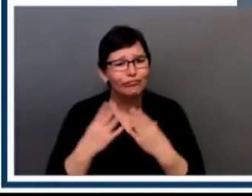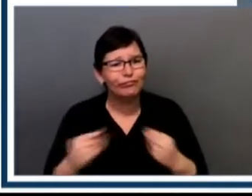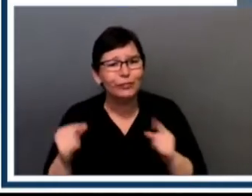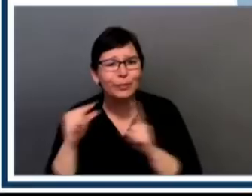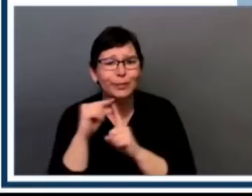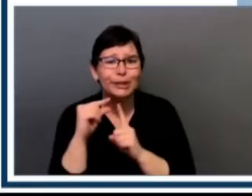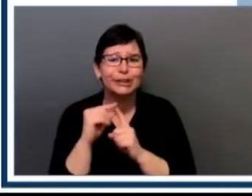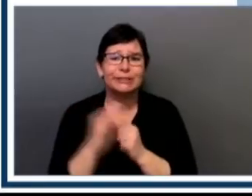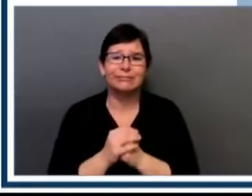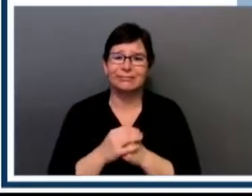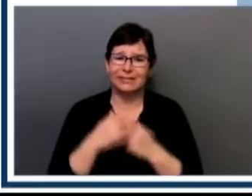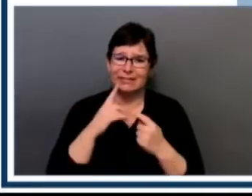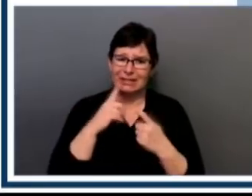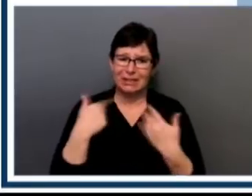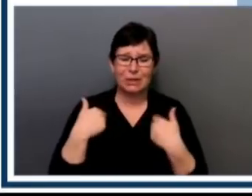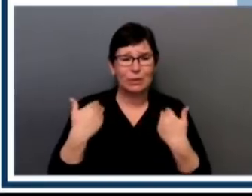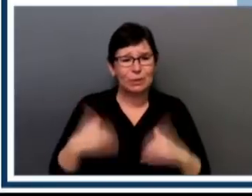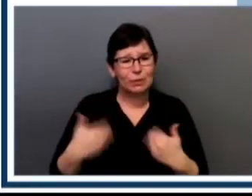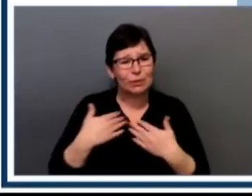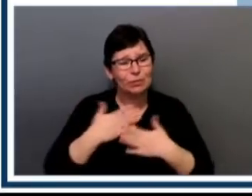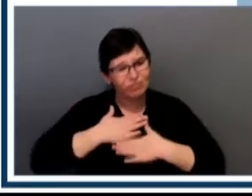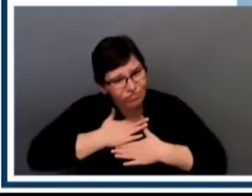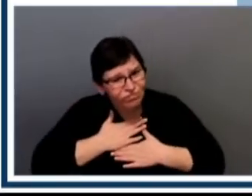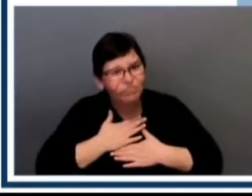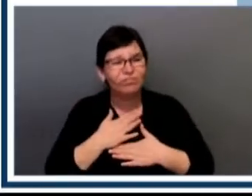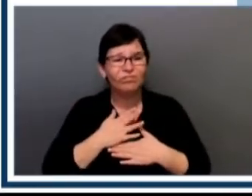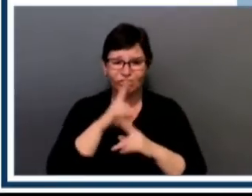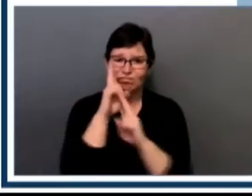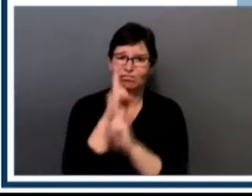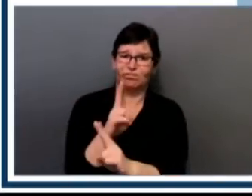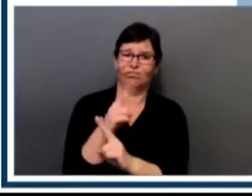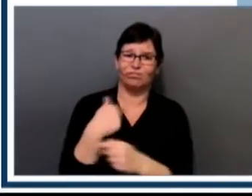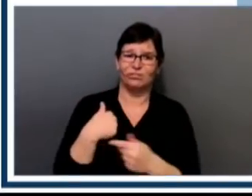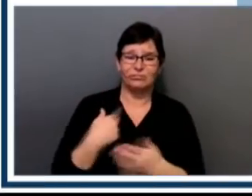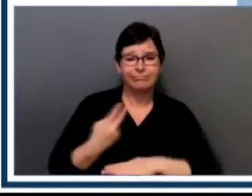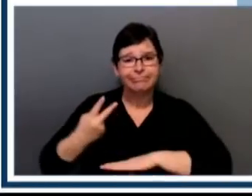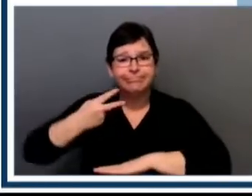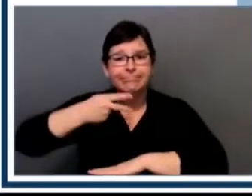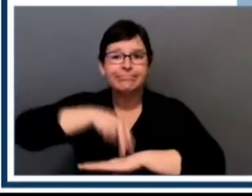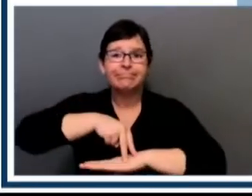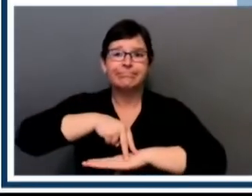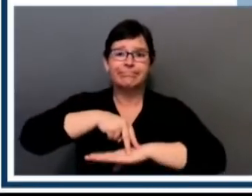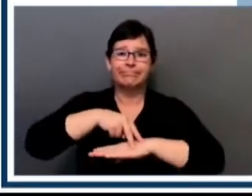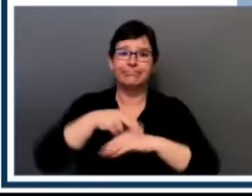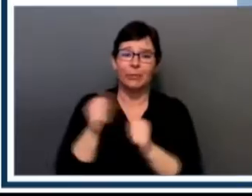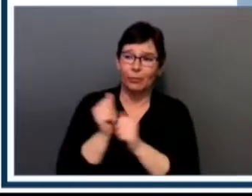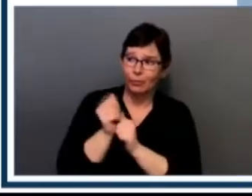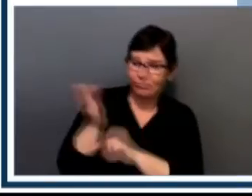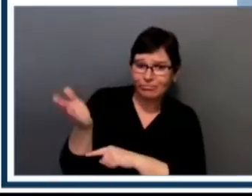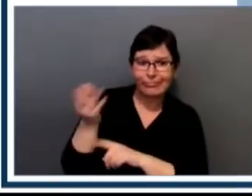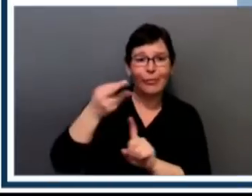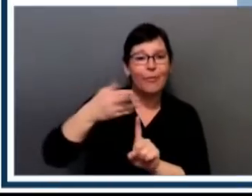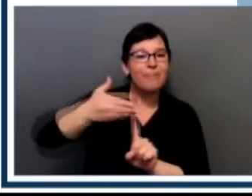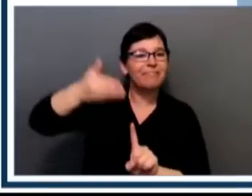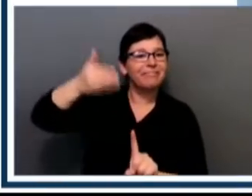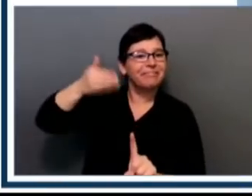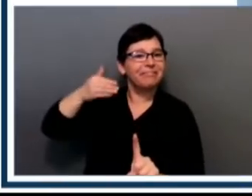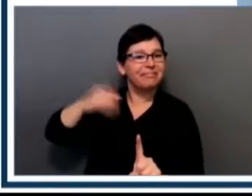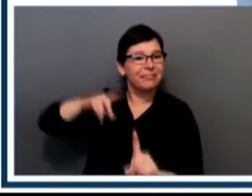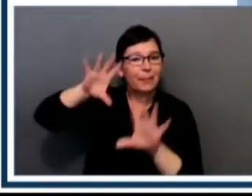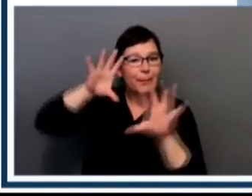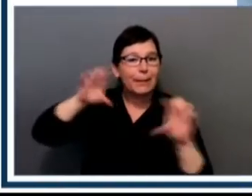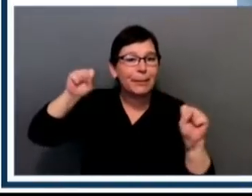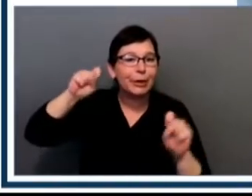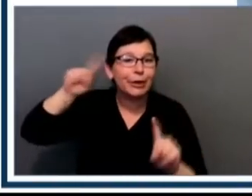to represent very dedicated and highly skilled colleagues on my team in public health and many